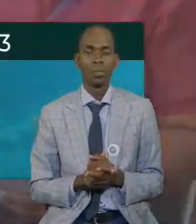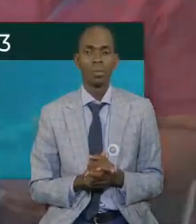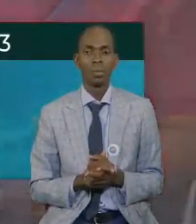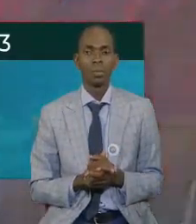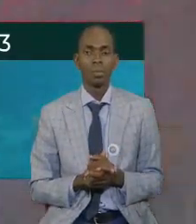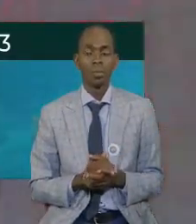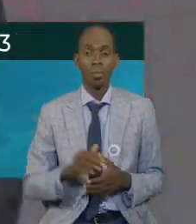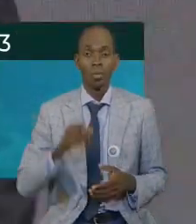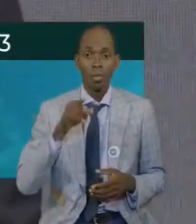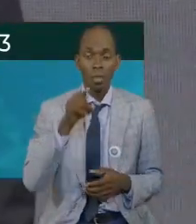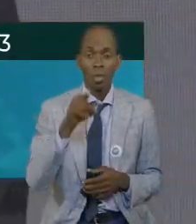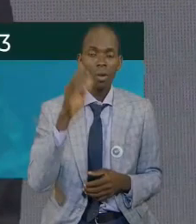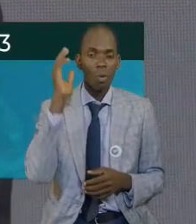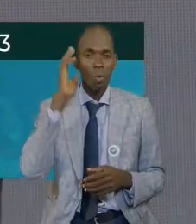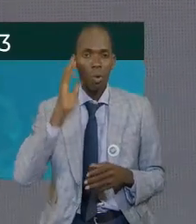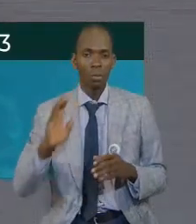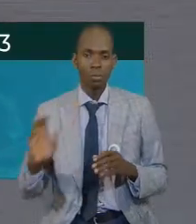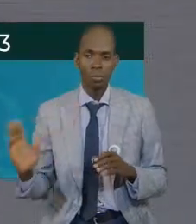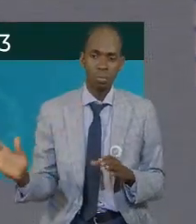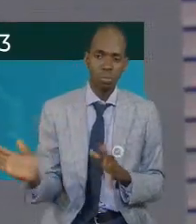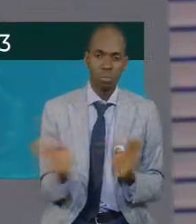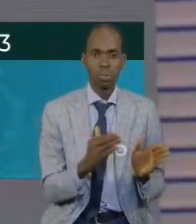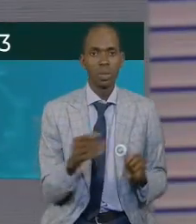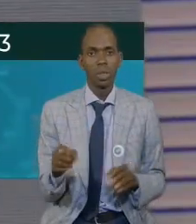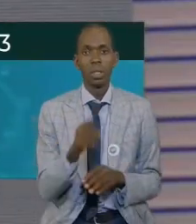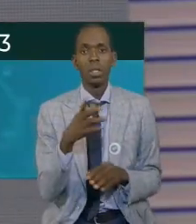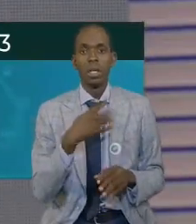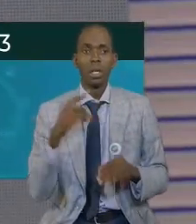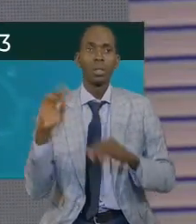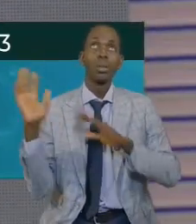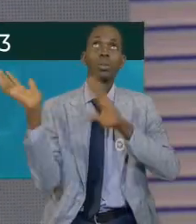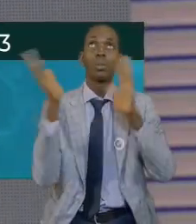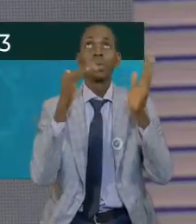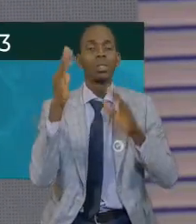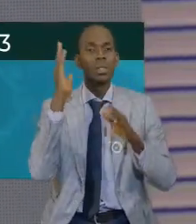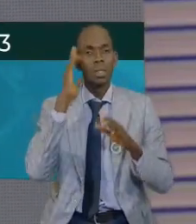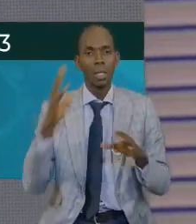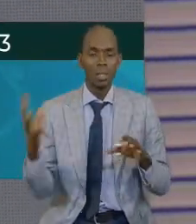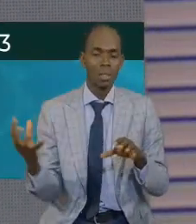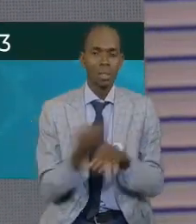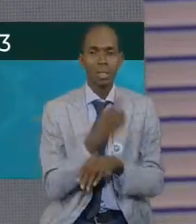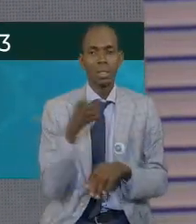shall find them and the we shall carry them away